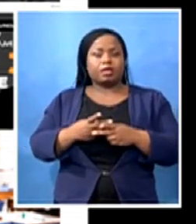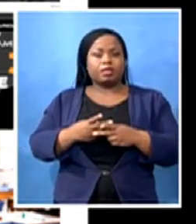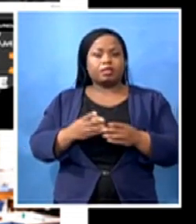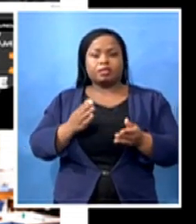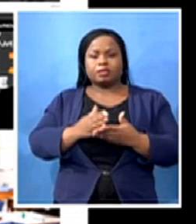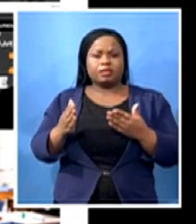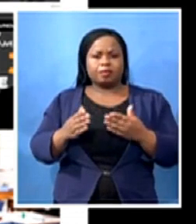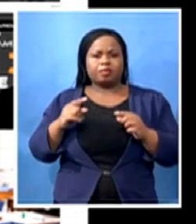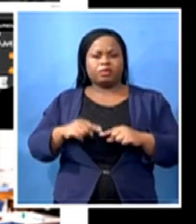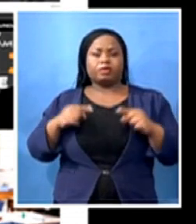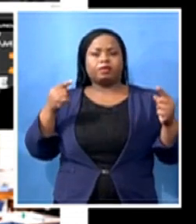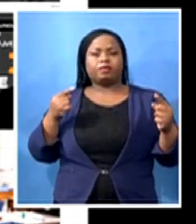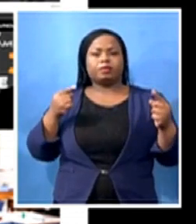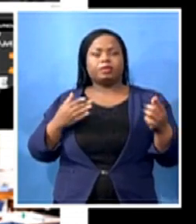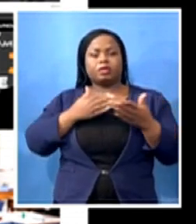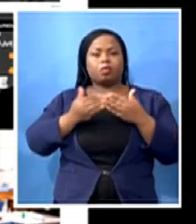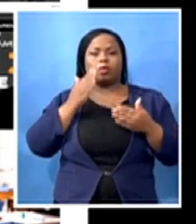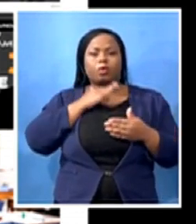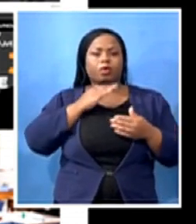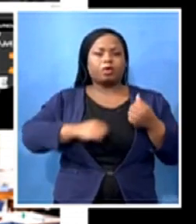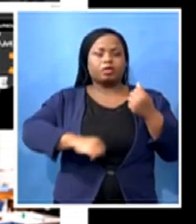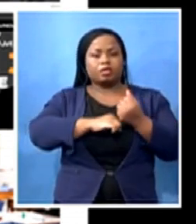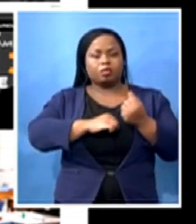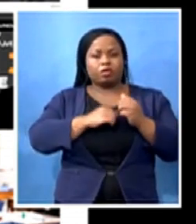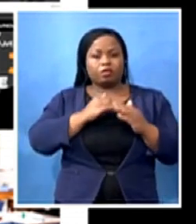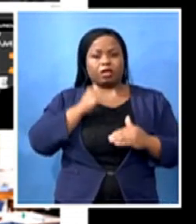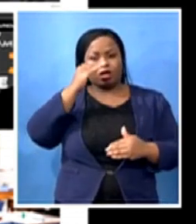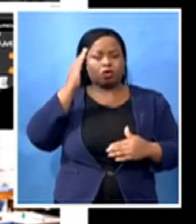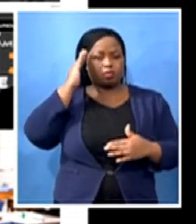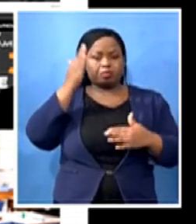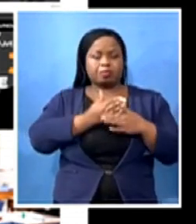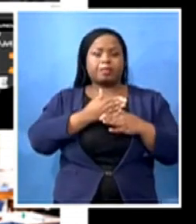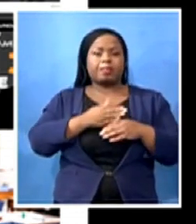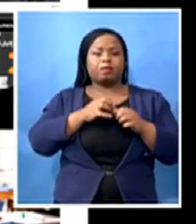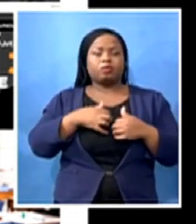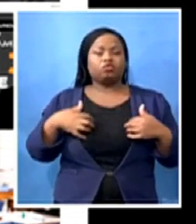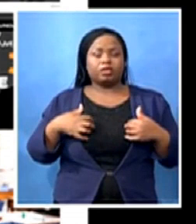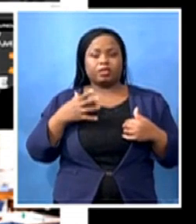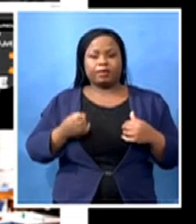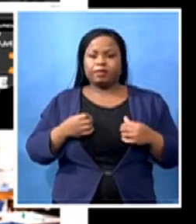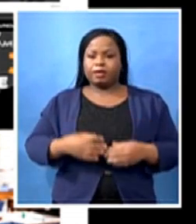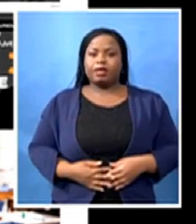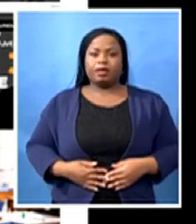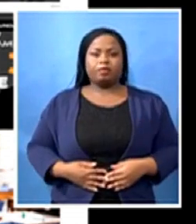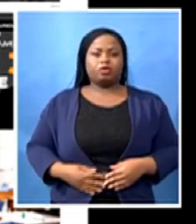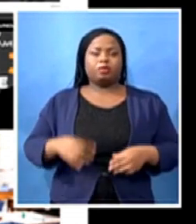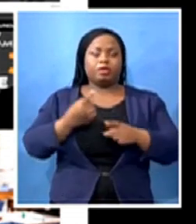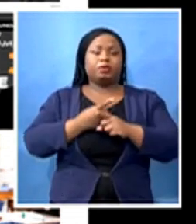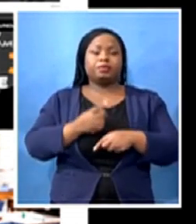you display high levels of psychological distress and isolation. And also in terms of future outlook, there's a feeling